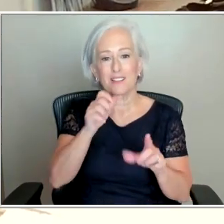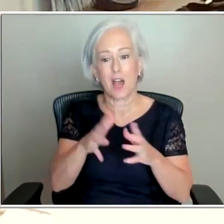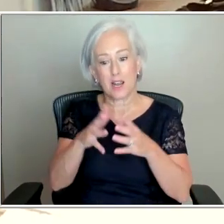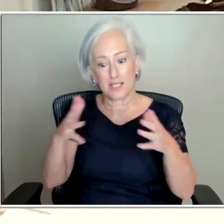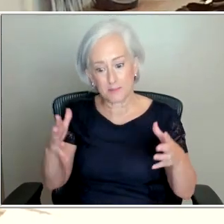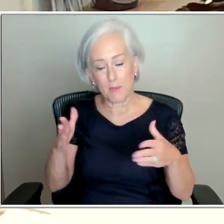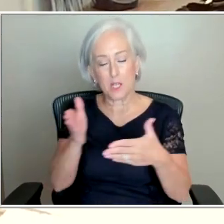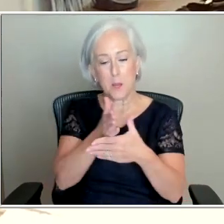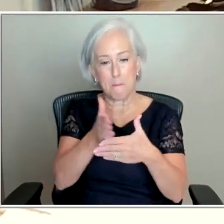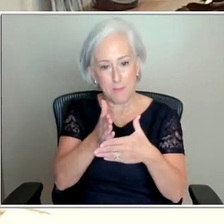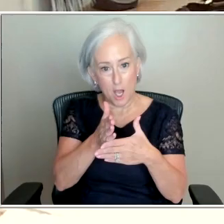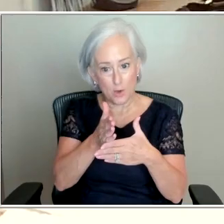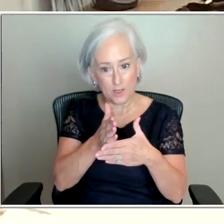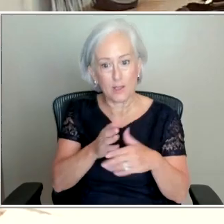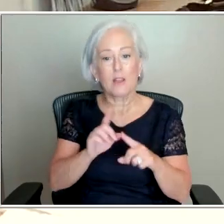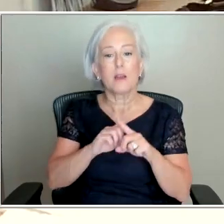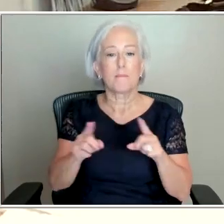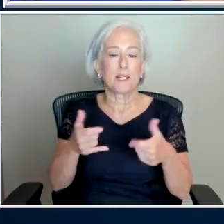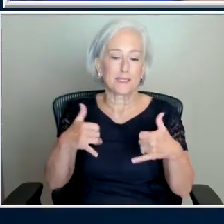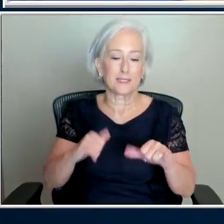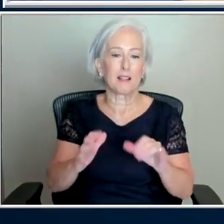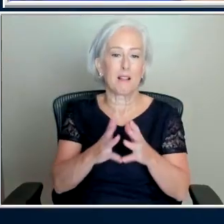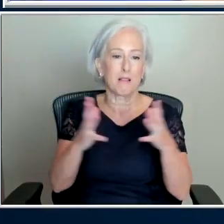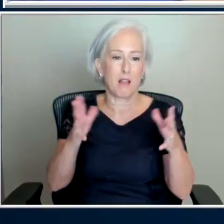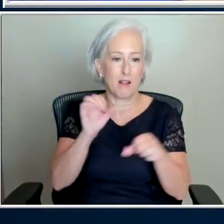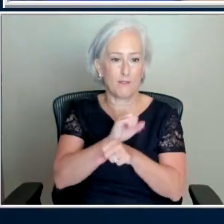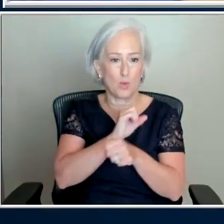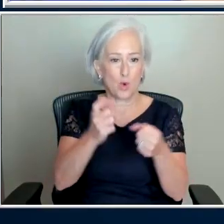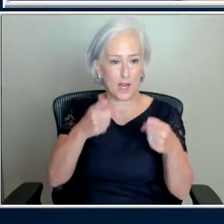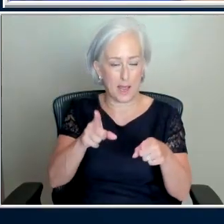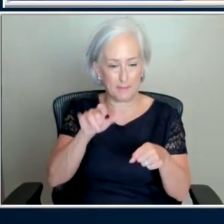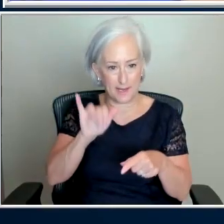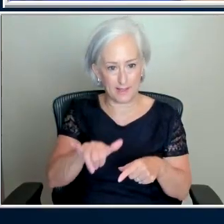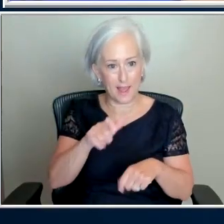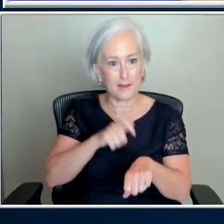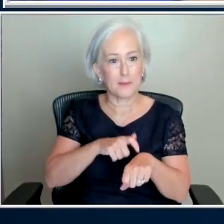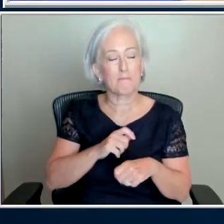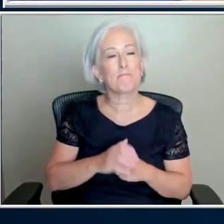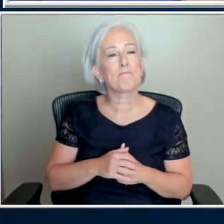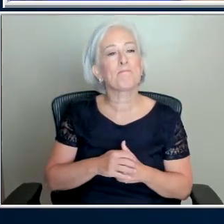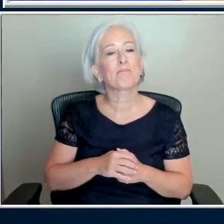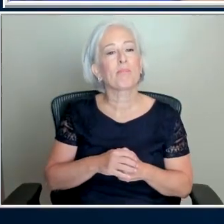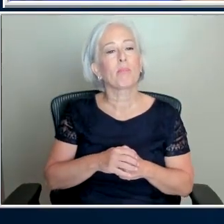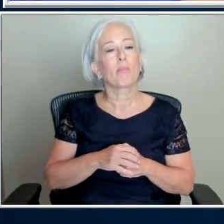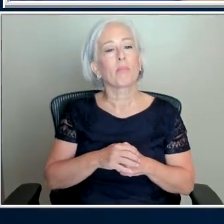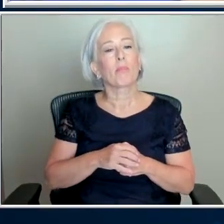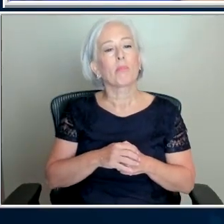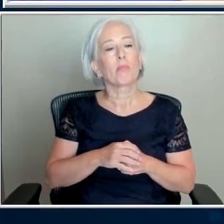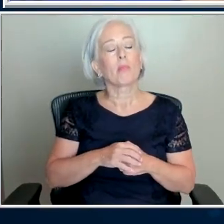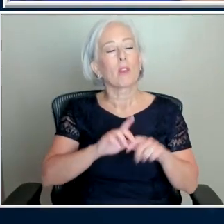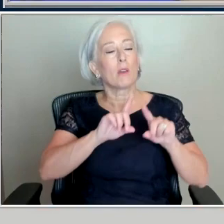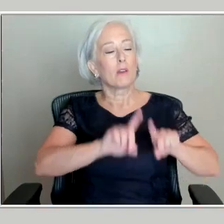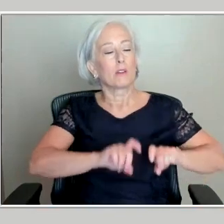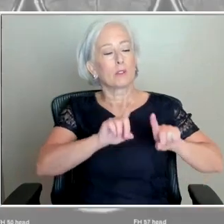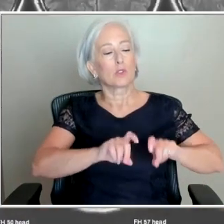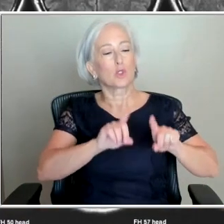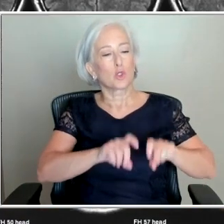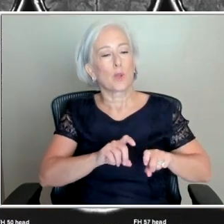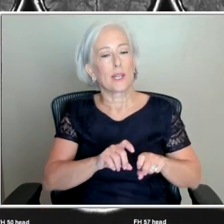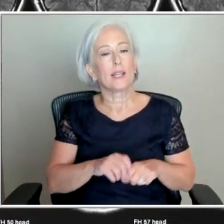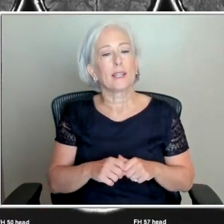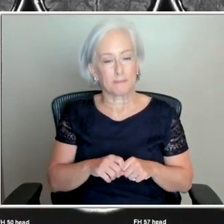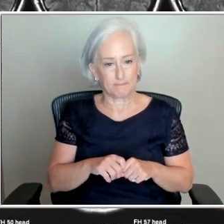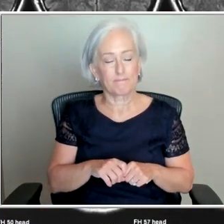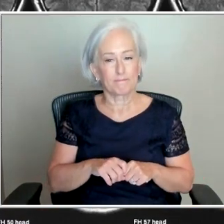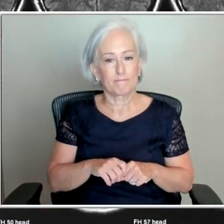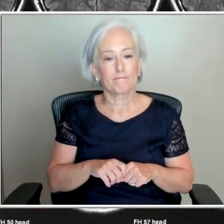there's still a lot of work going on in that area. Let's talk about screening. We've got a couple of questions. The first one from Corey. He